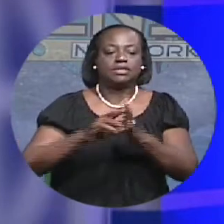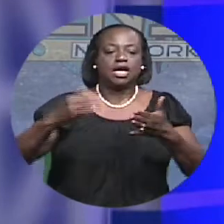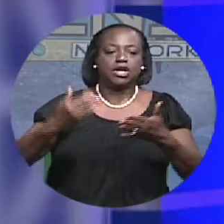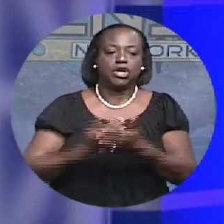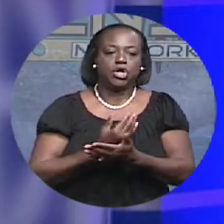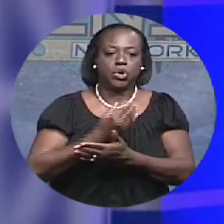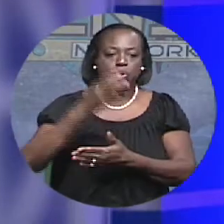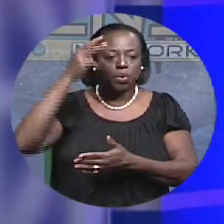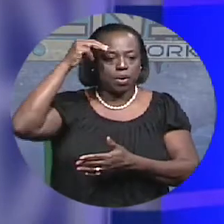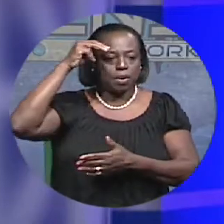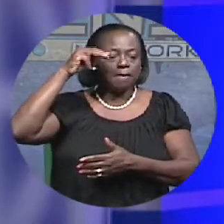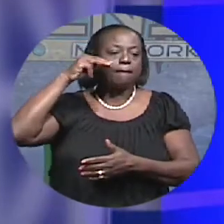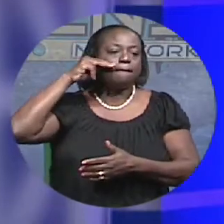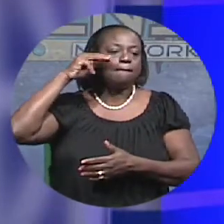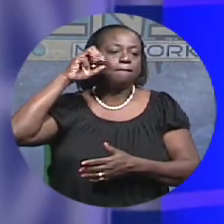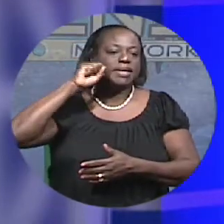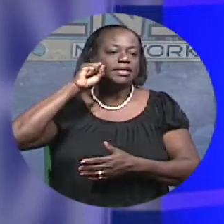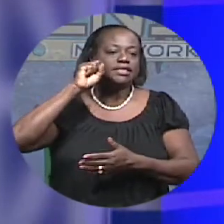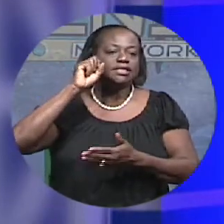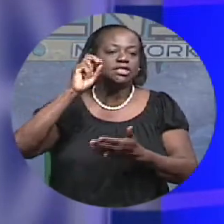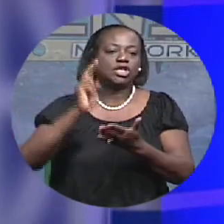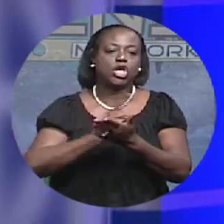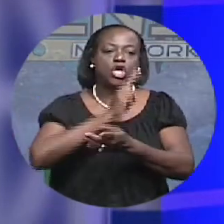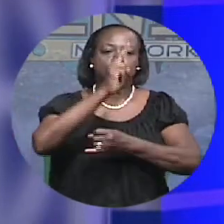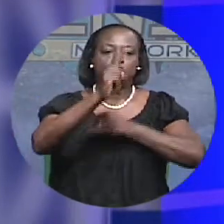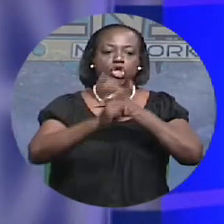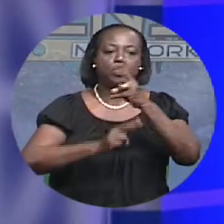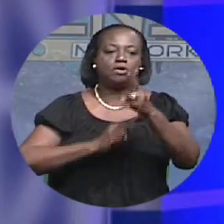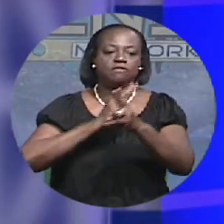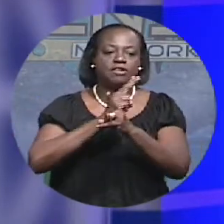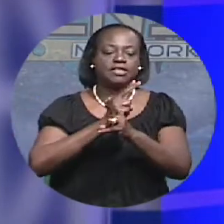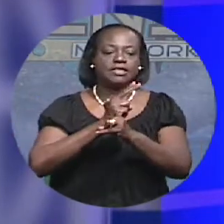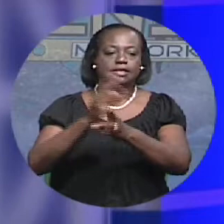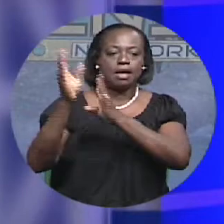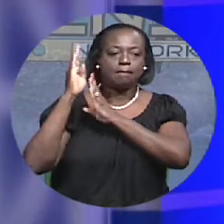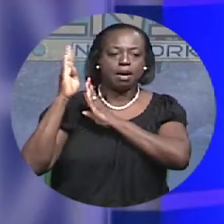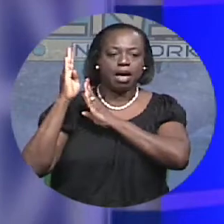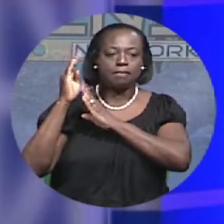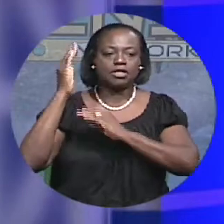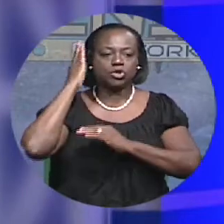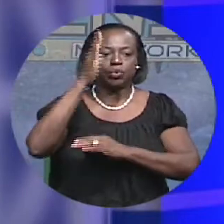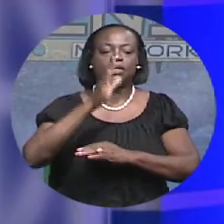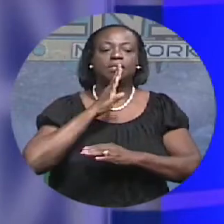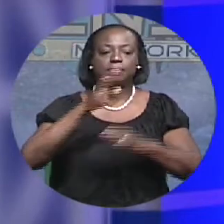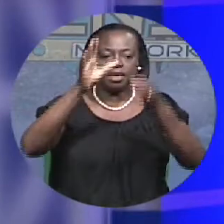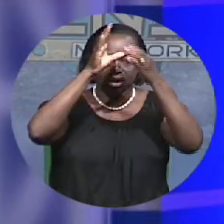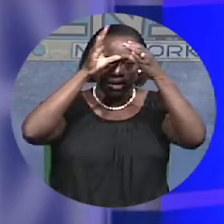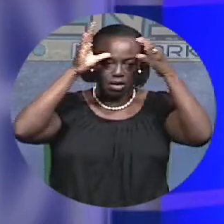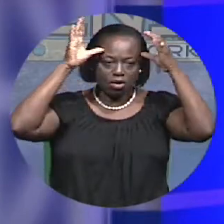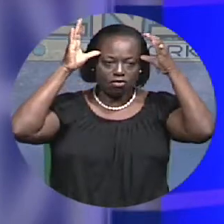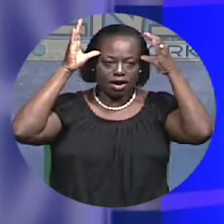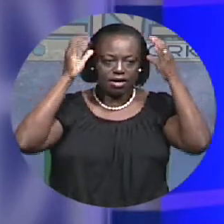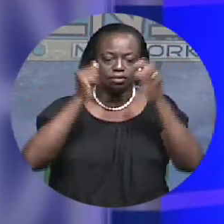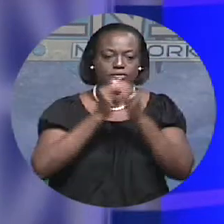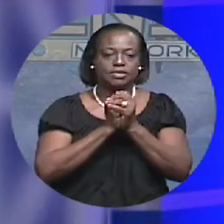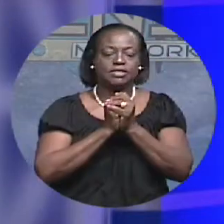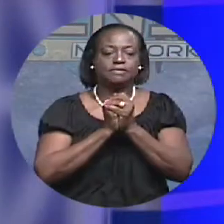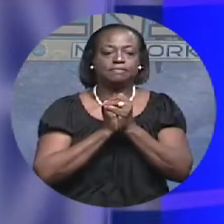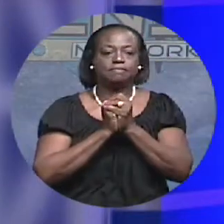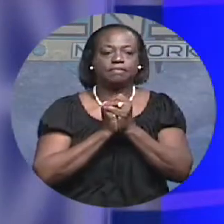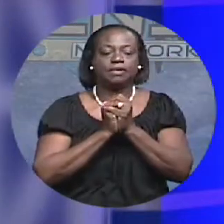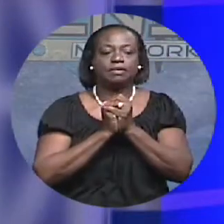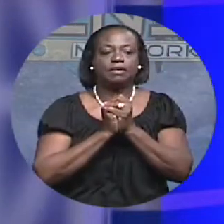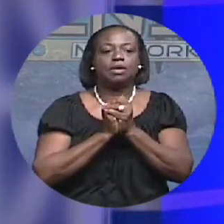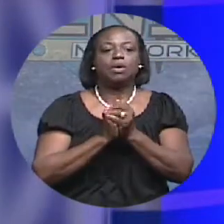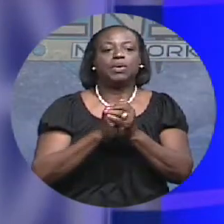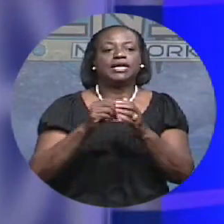Universe Bahamas will be crowned. Yesterday, we introduced you to four of the exquisite eight and got to know exactly what they stand for. Tonight, we get